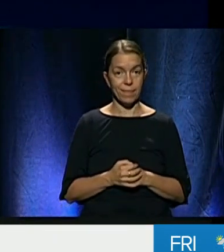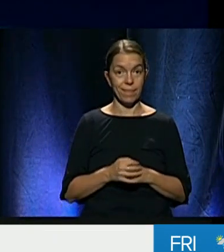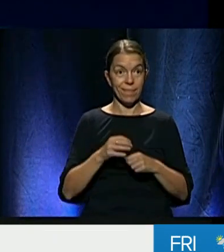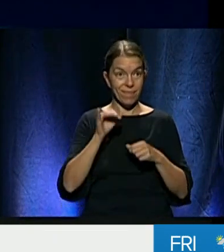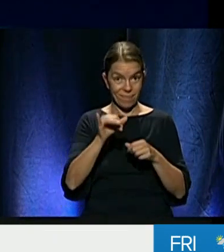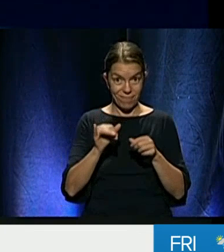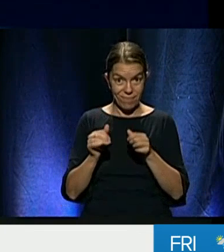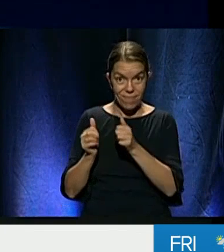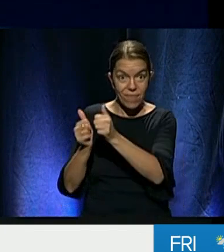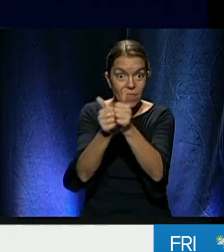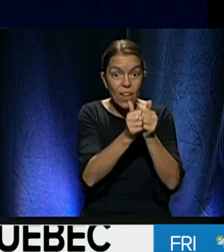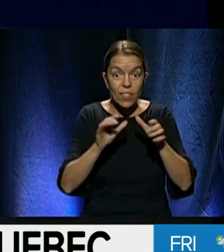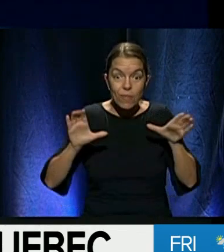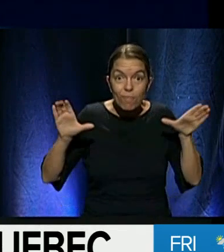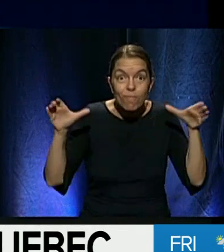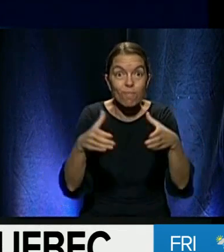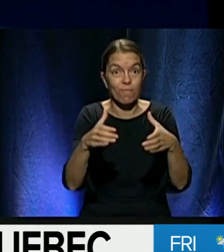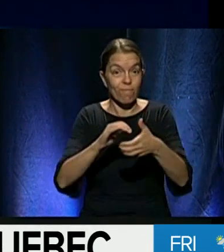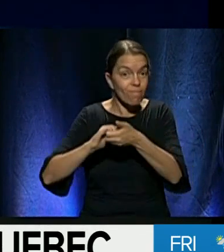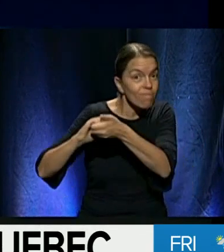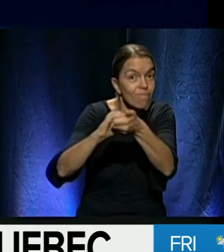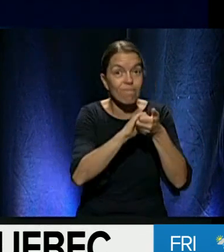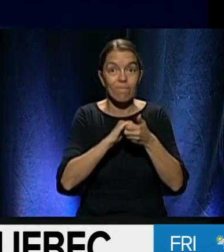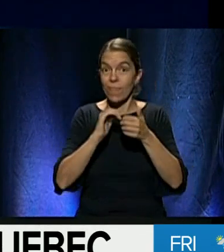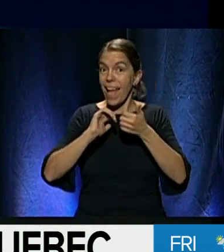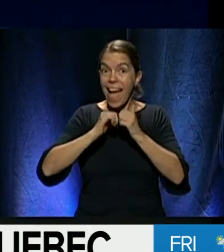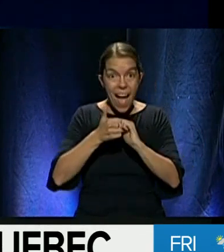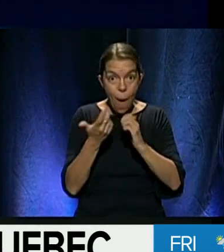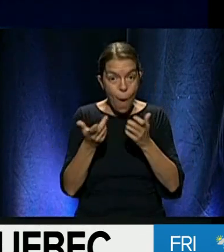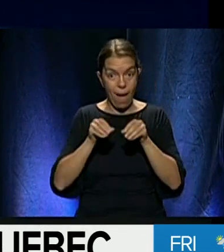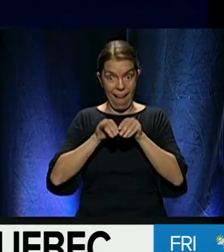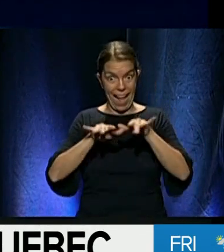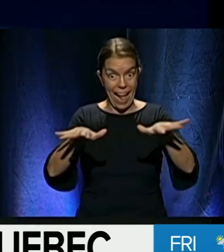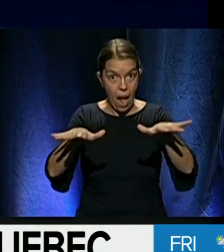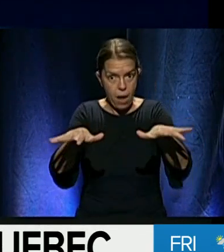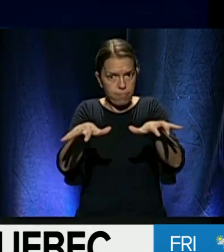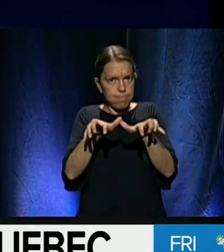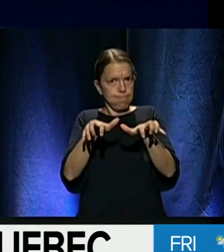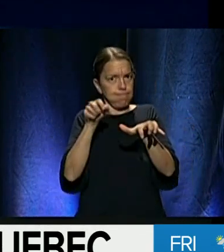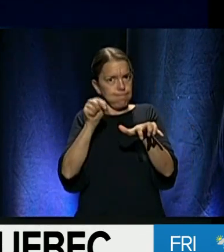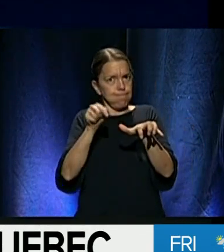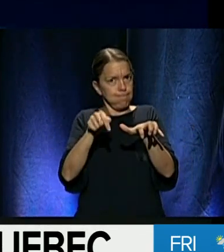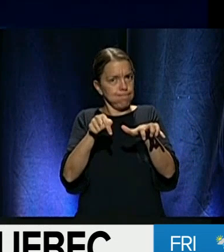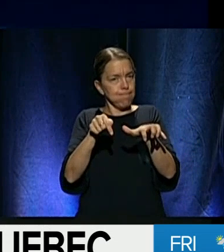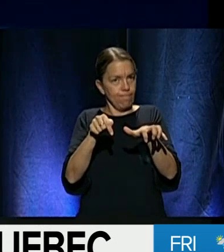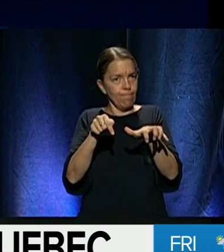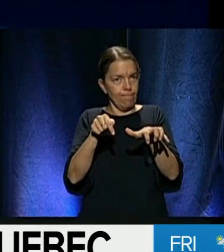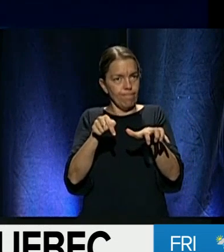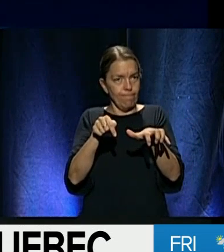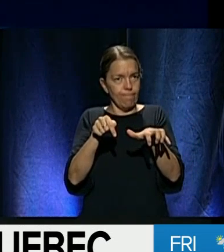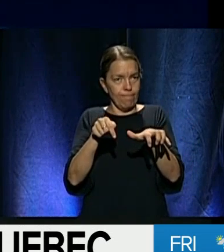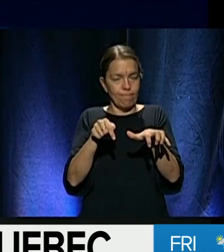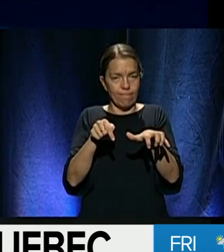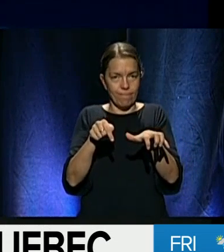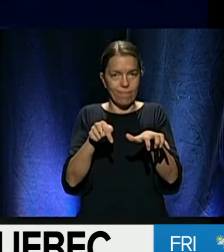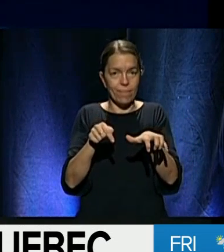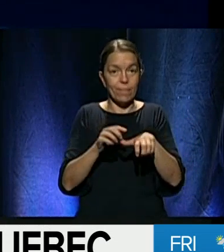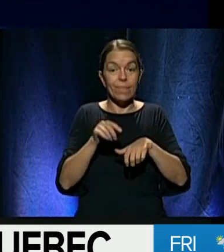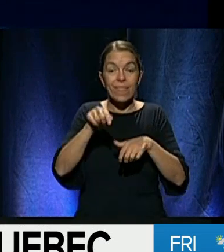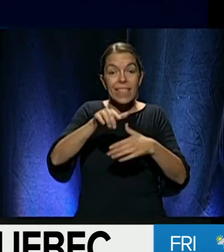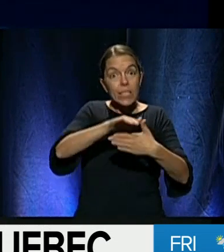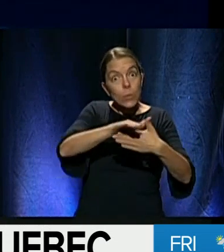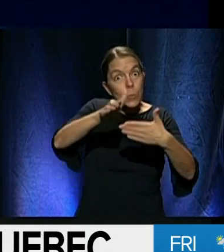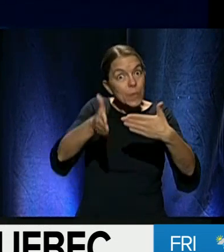those growing caseload. And I think this weekend, this weekend especially for Labor Day